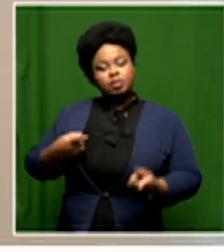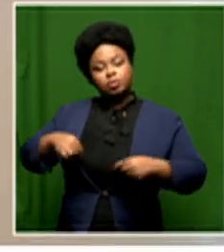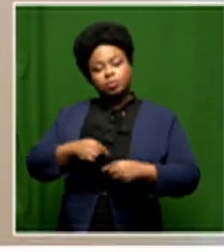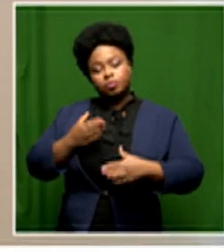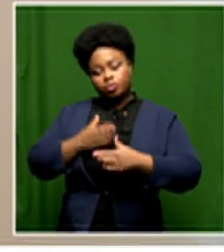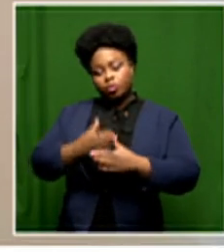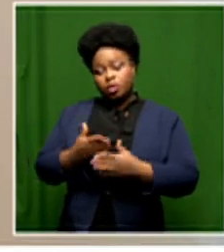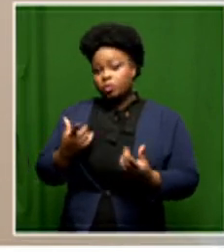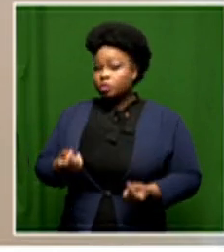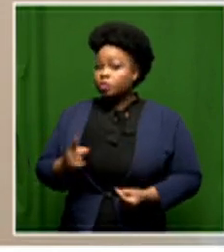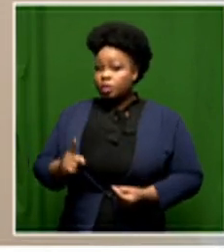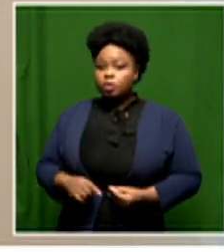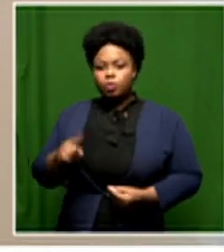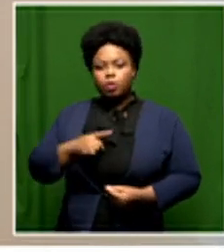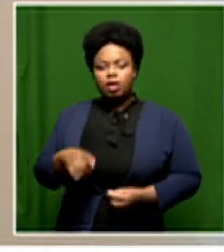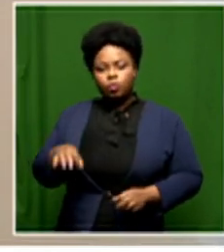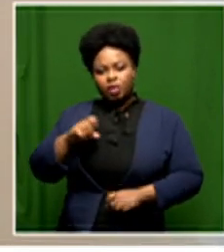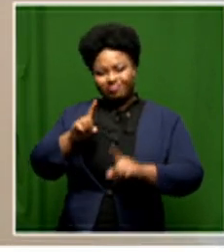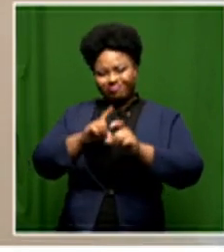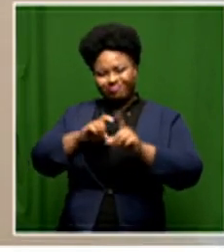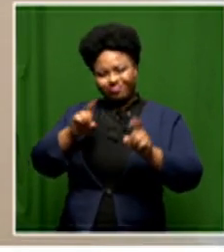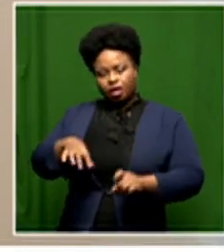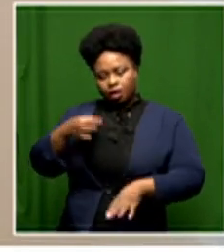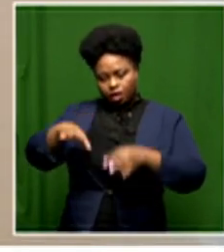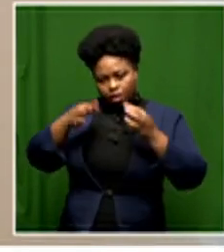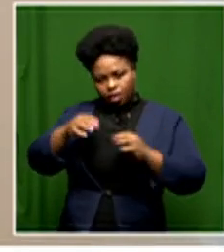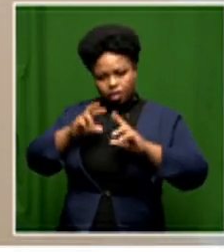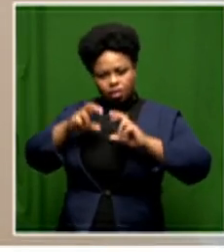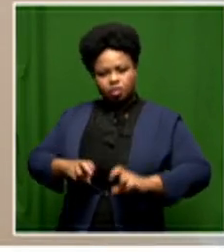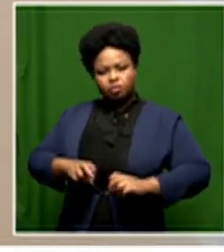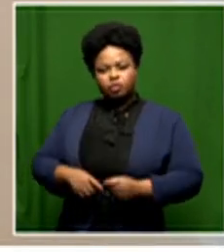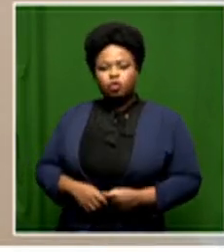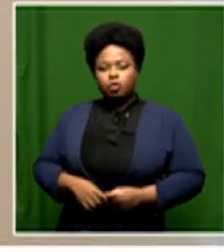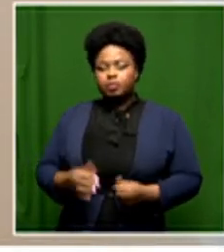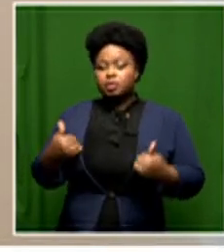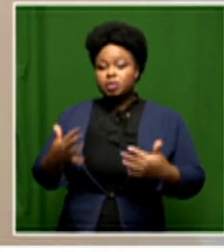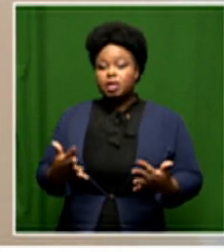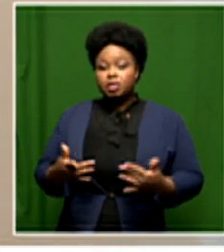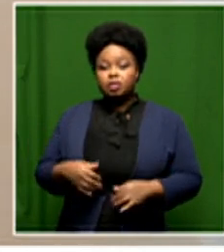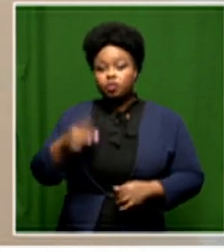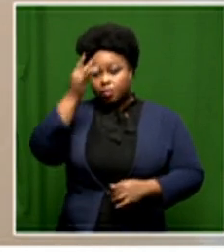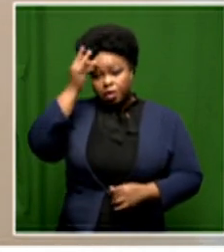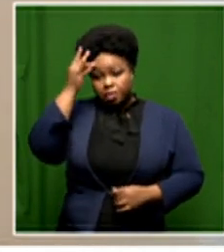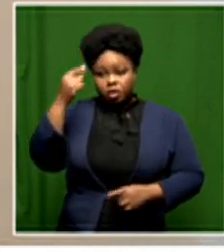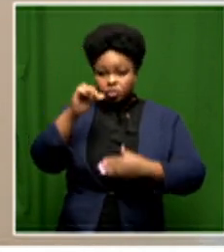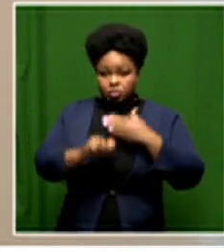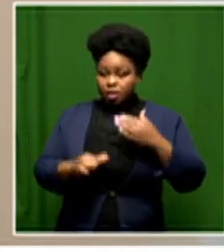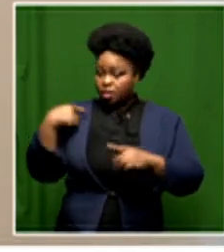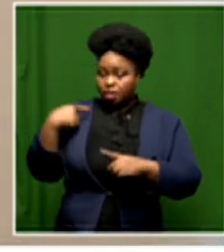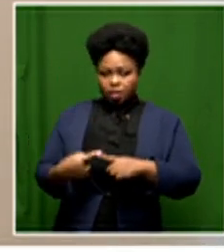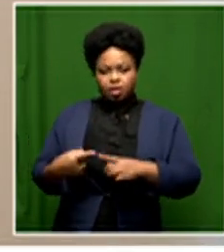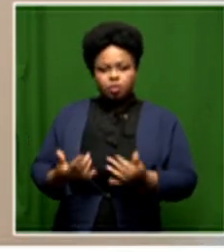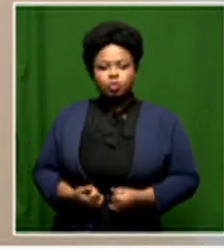been doing is that we've been conducting surveys basically right from almost the beginning of the pandemic. So our first